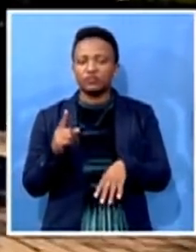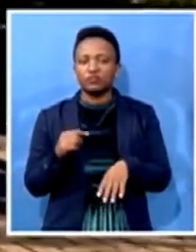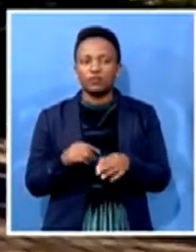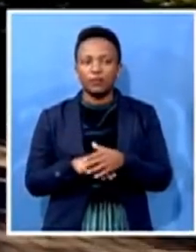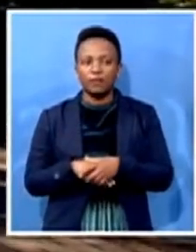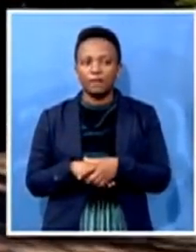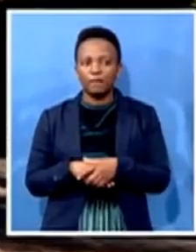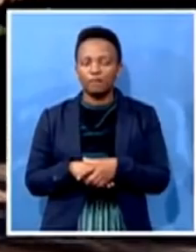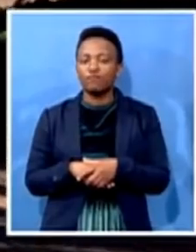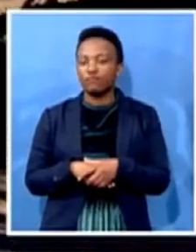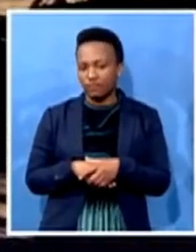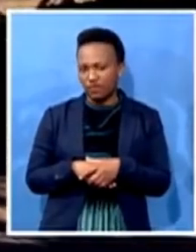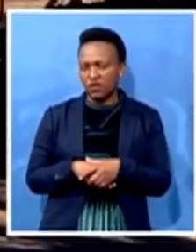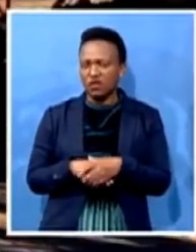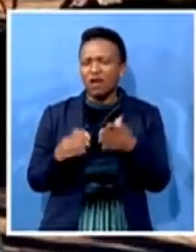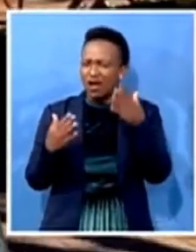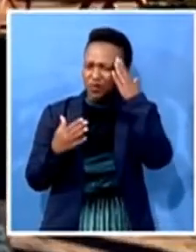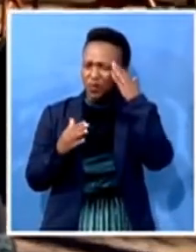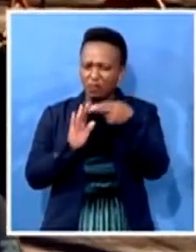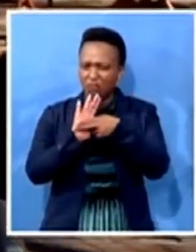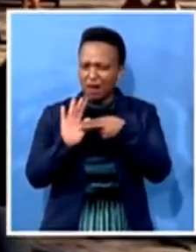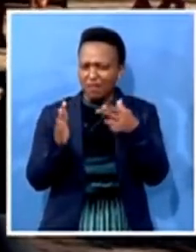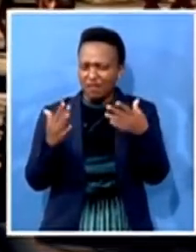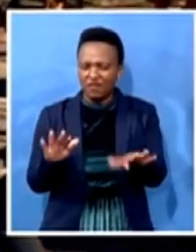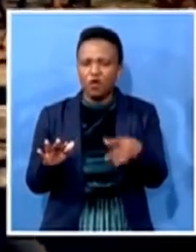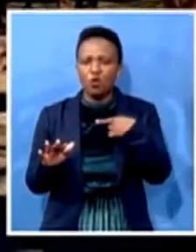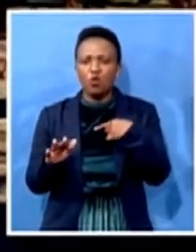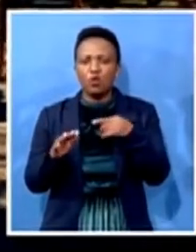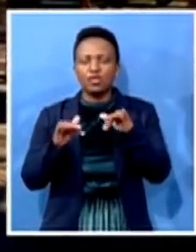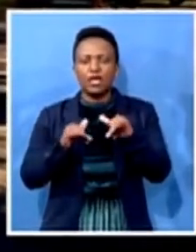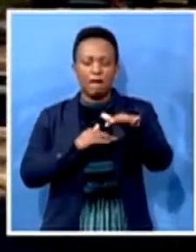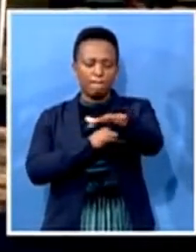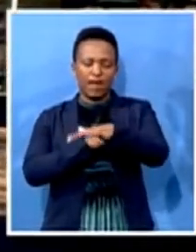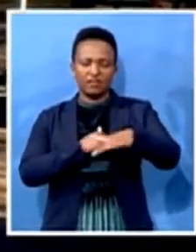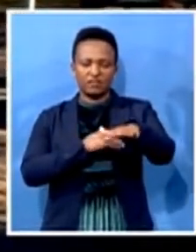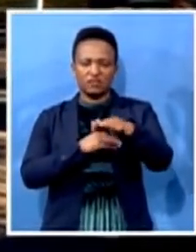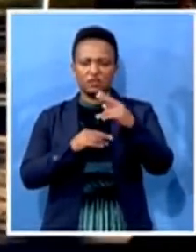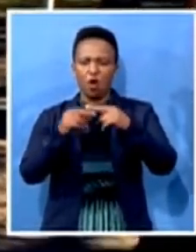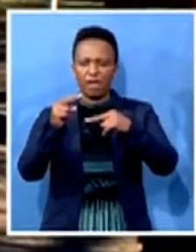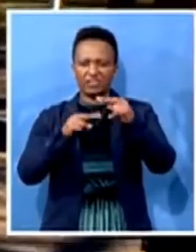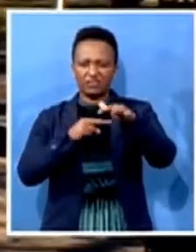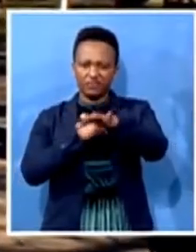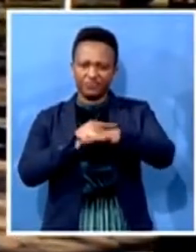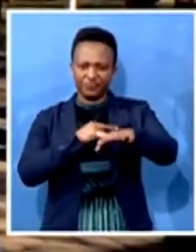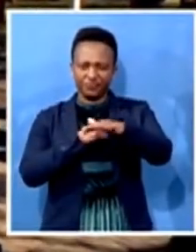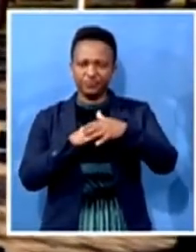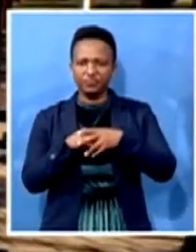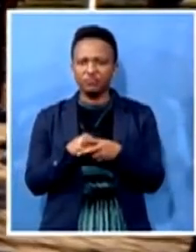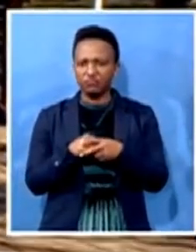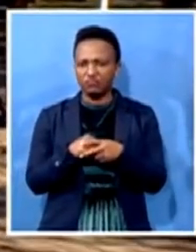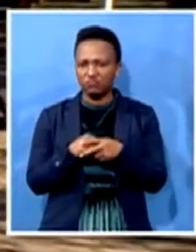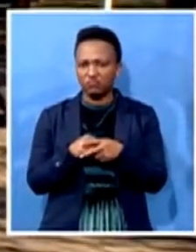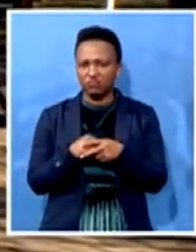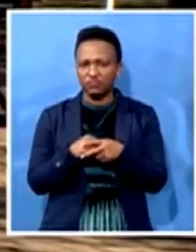We are staying in a complex where I'm from. So they already knew our neighbors because